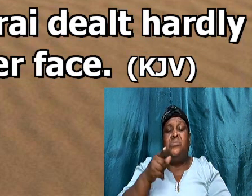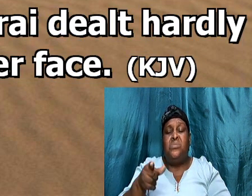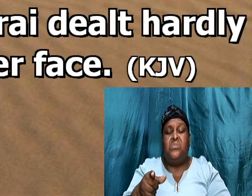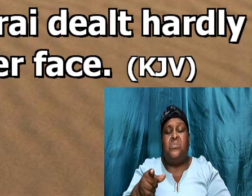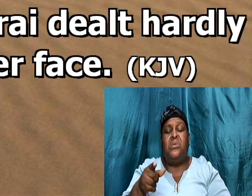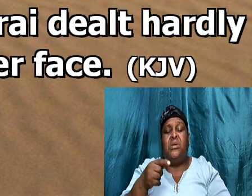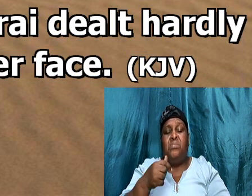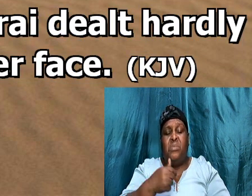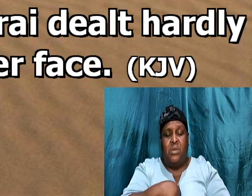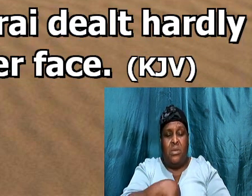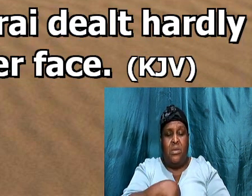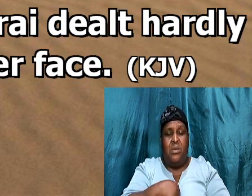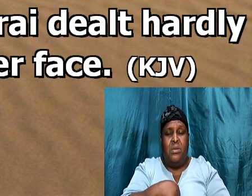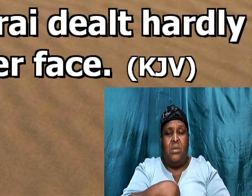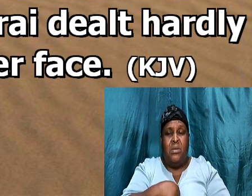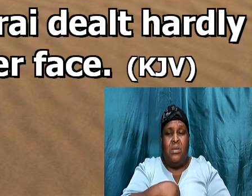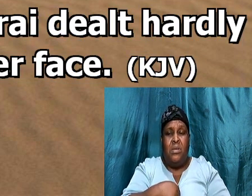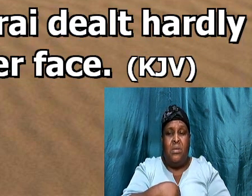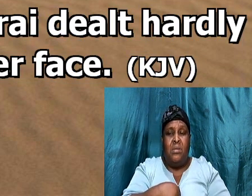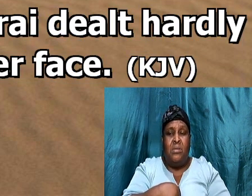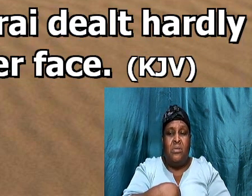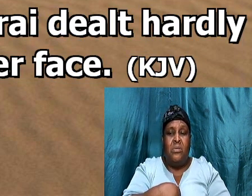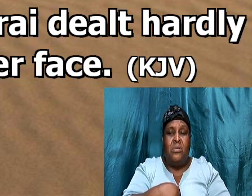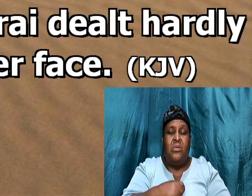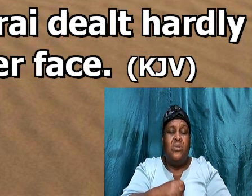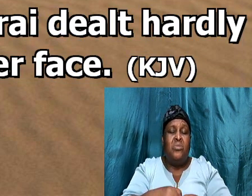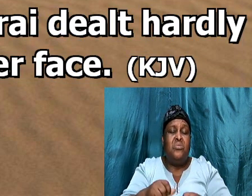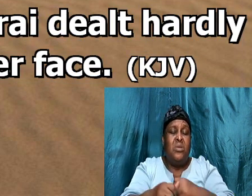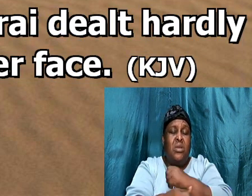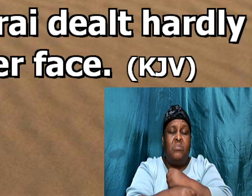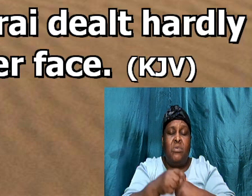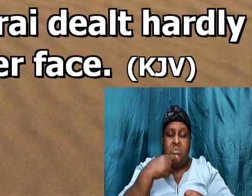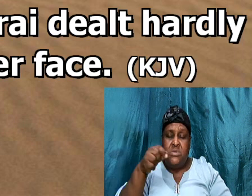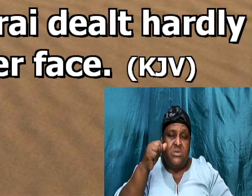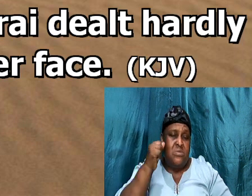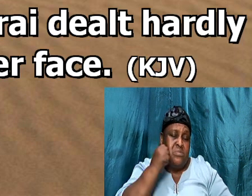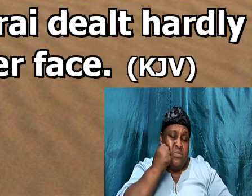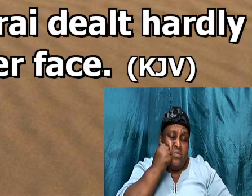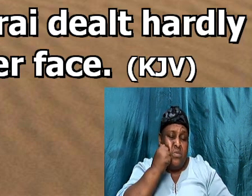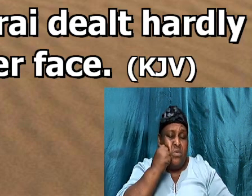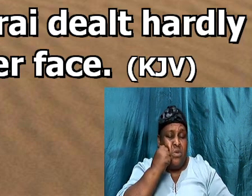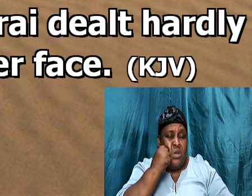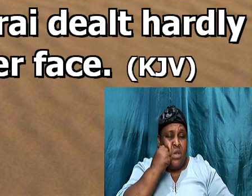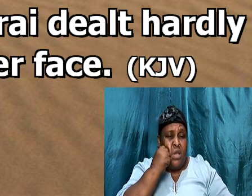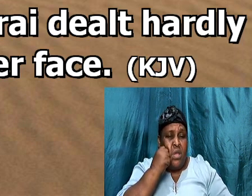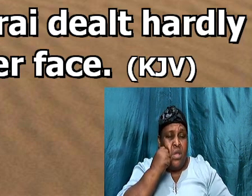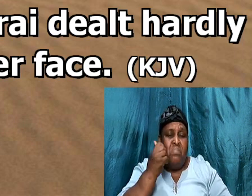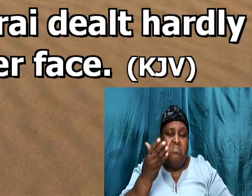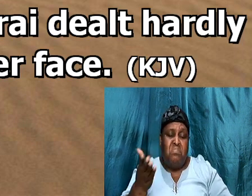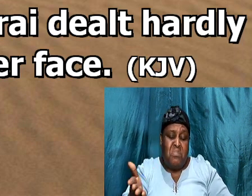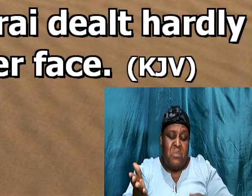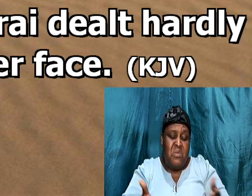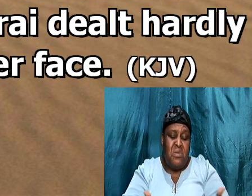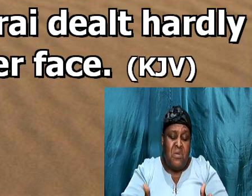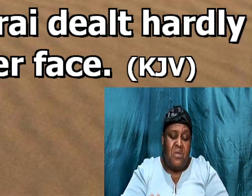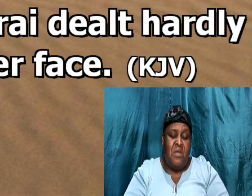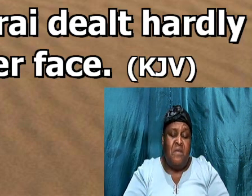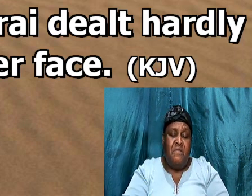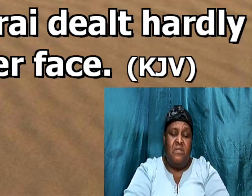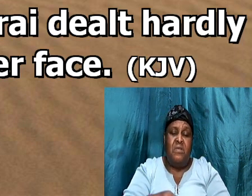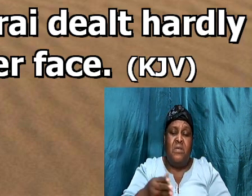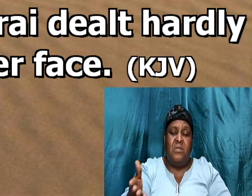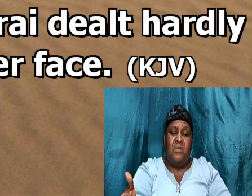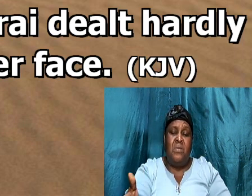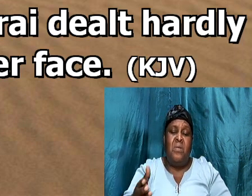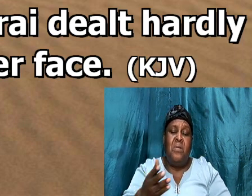Behold, thy maid is in thine hand. Do to her as it pleaseth thee. And when Sarai dealt